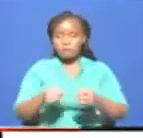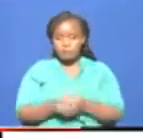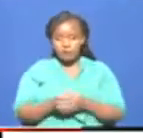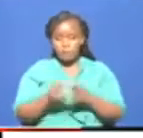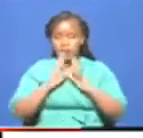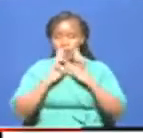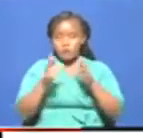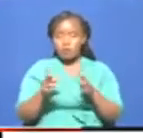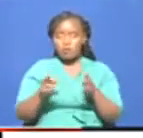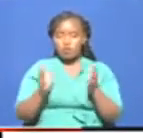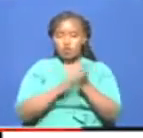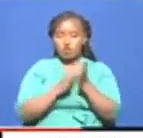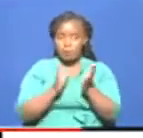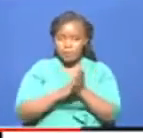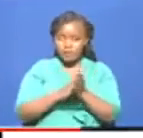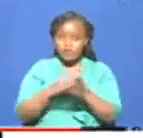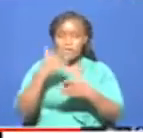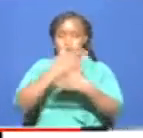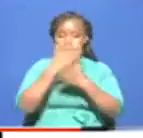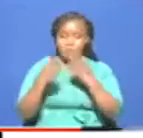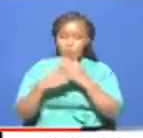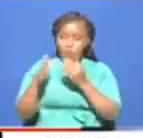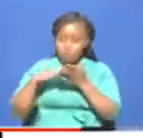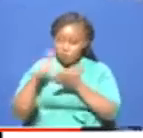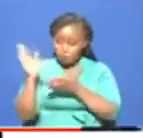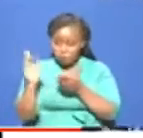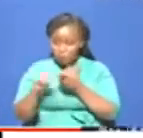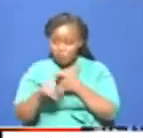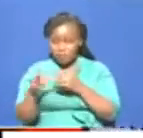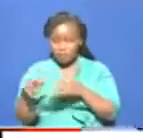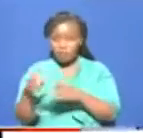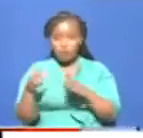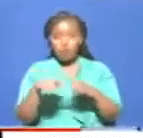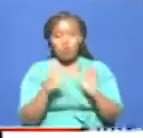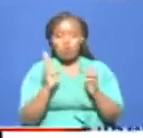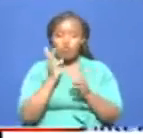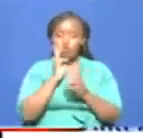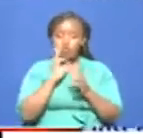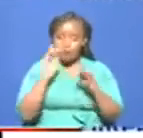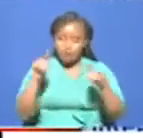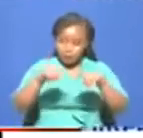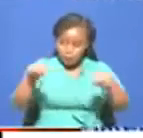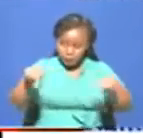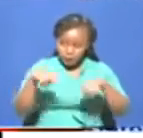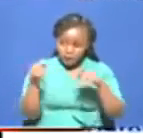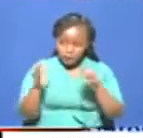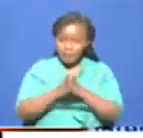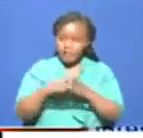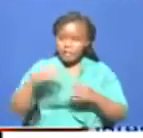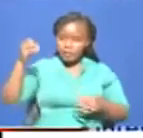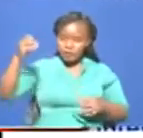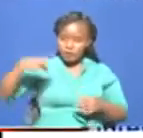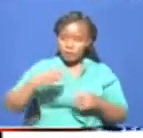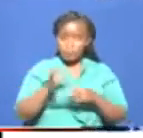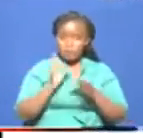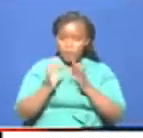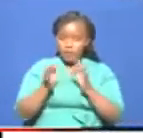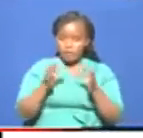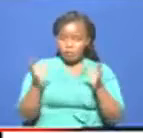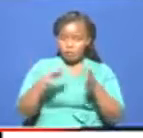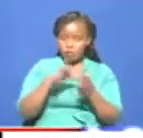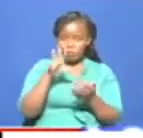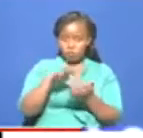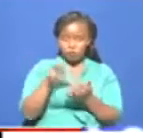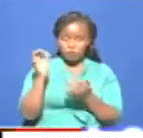of additional supporting infrastructure such as roads, boreholes and solar farms if Marsabit is chosen to host the